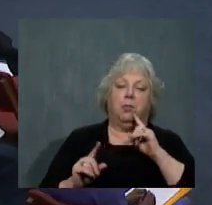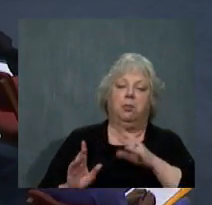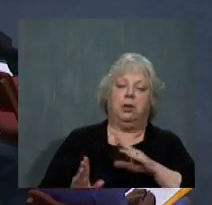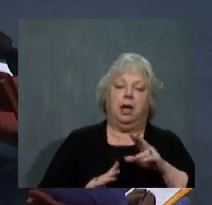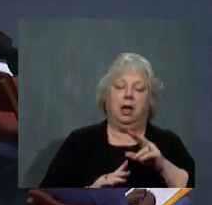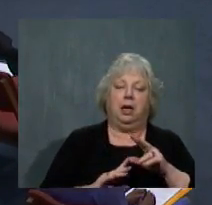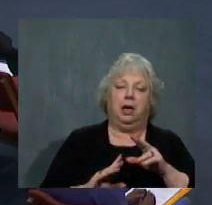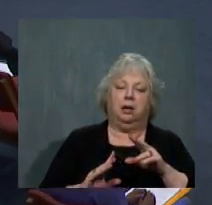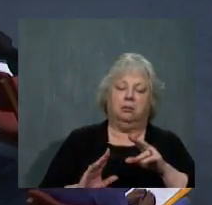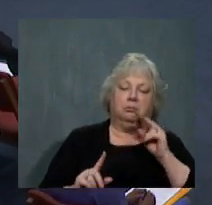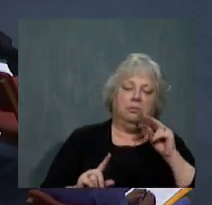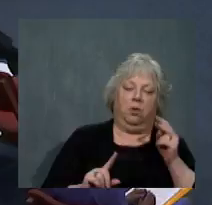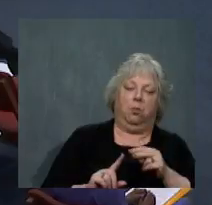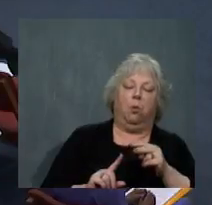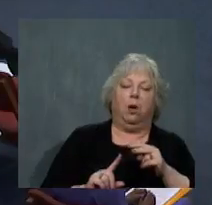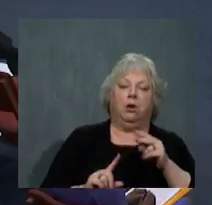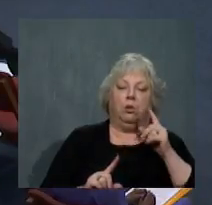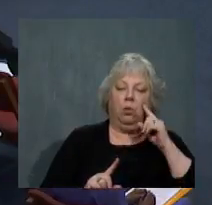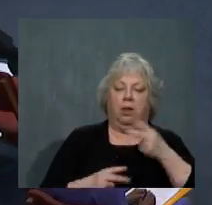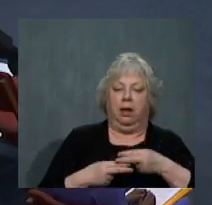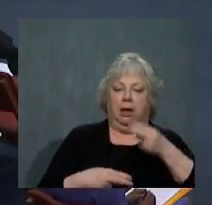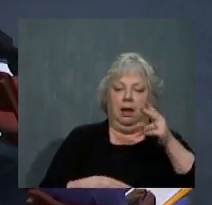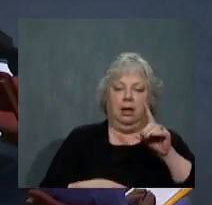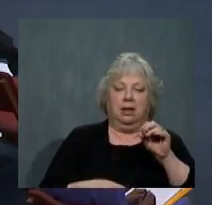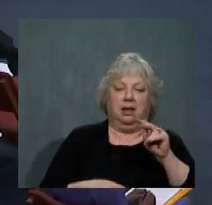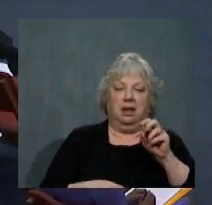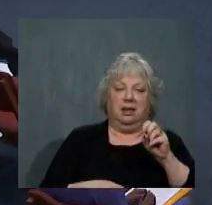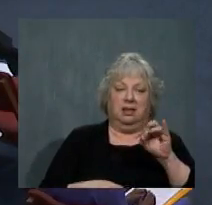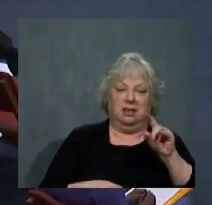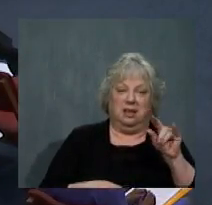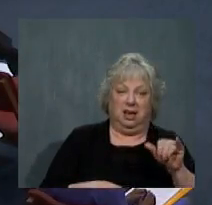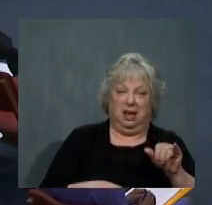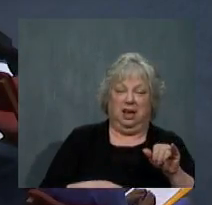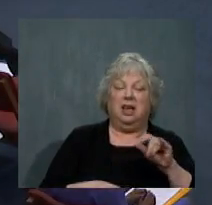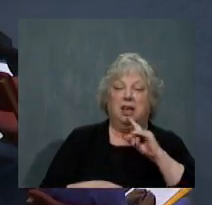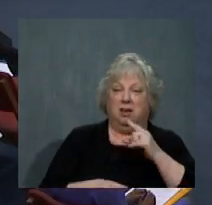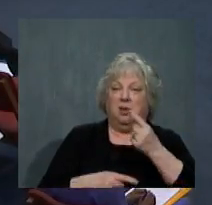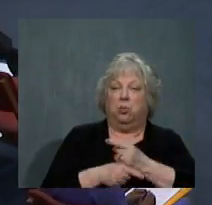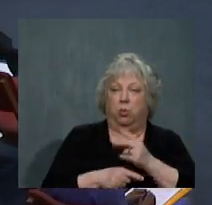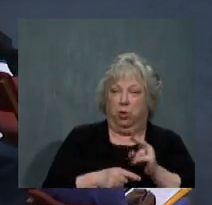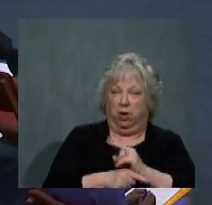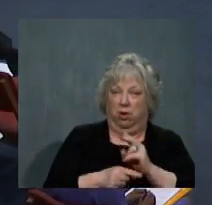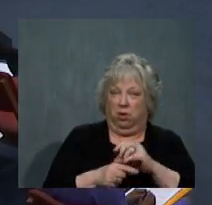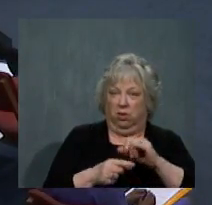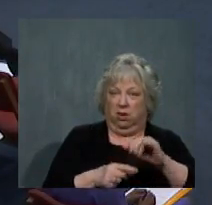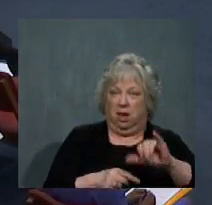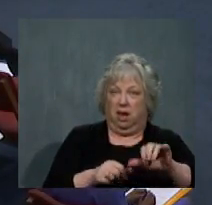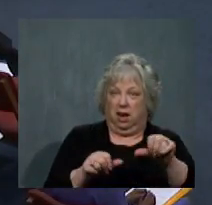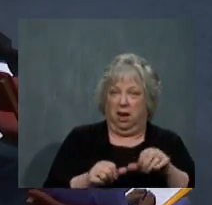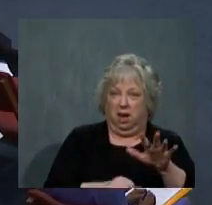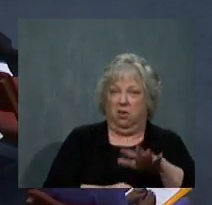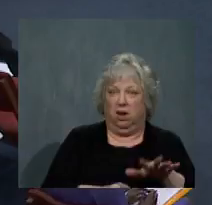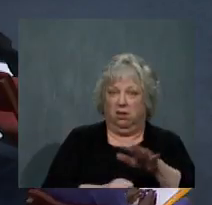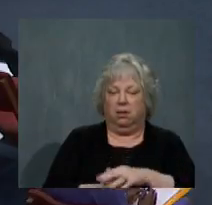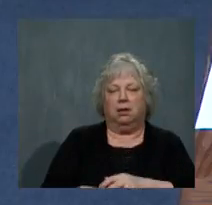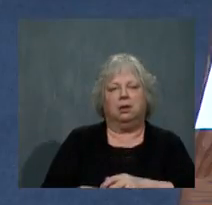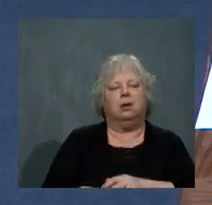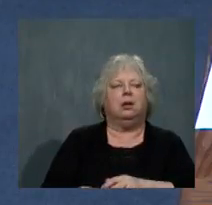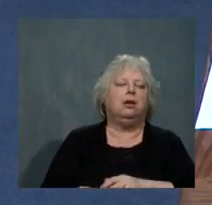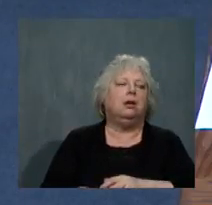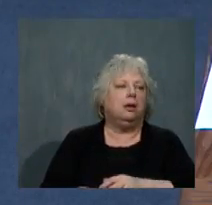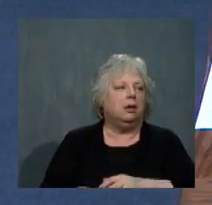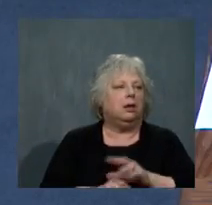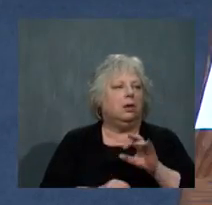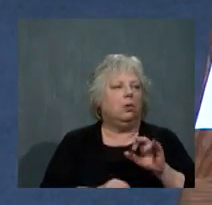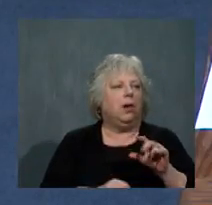planning standpoint, you believe that high-density residential is an appropriate use in this area? Yes, well,